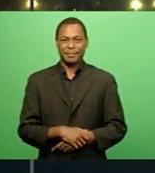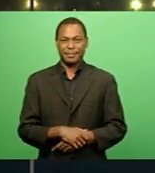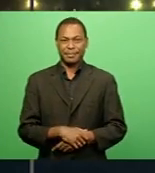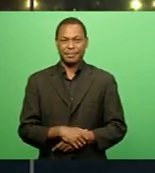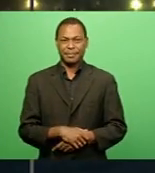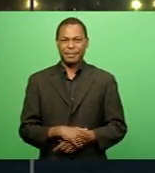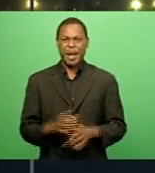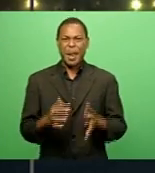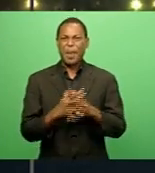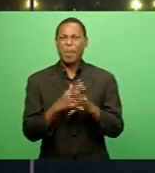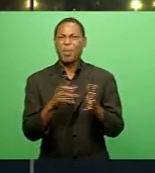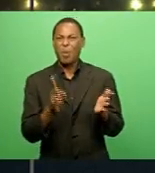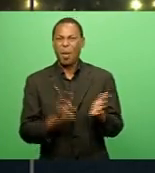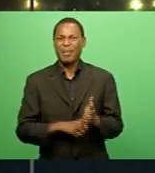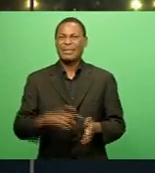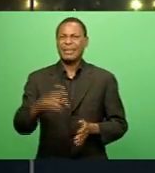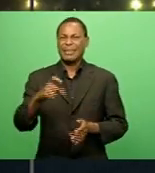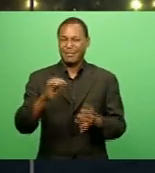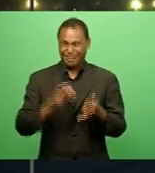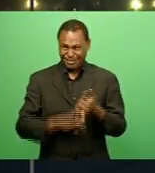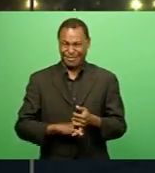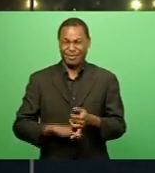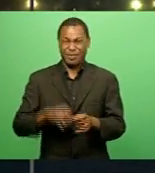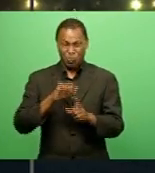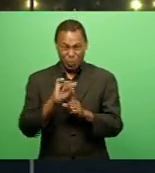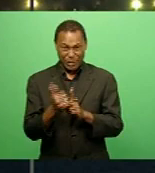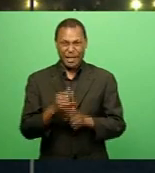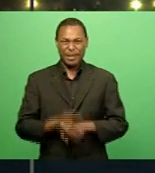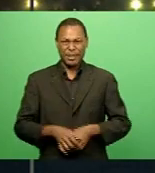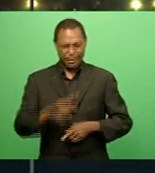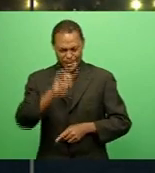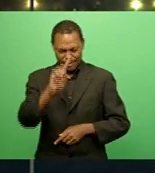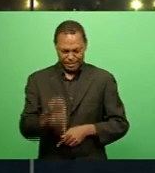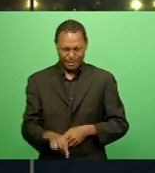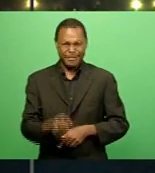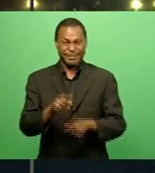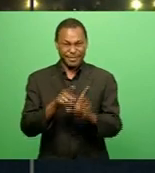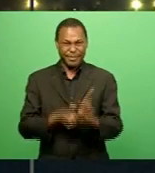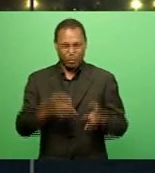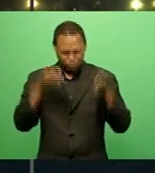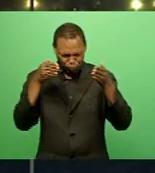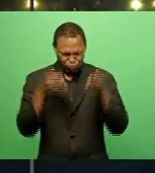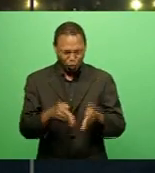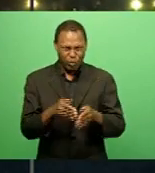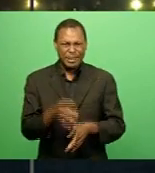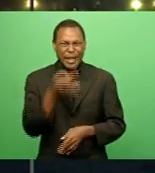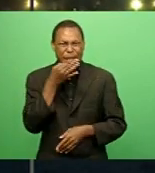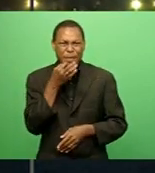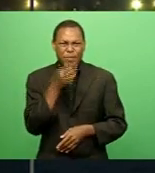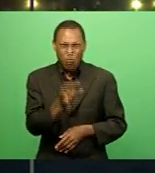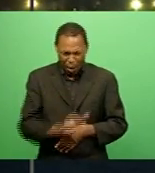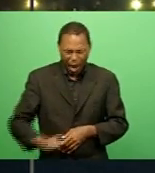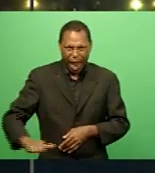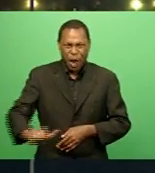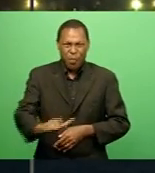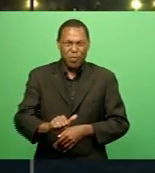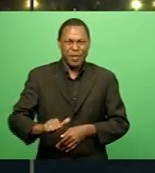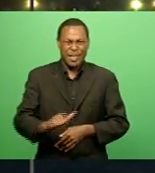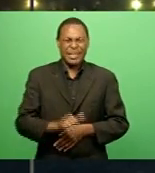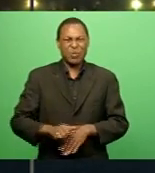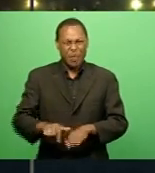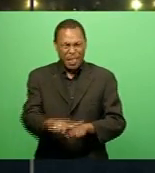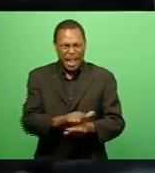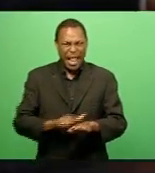The Wildlife Conservation Society will this year focus on a few areas, including sustainable land use, conservation